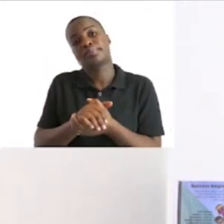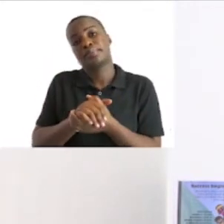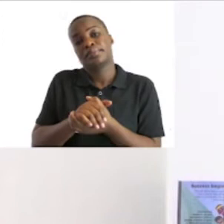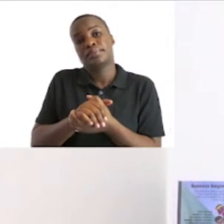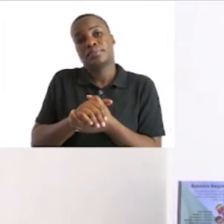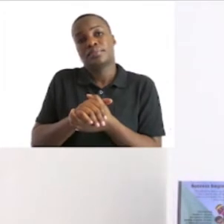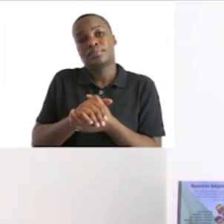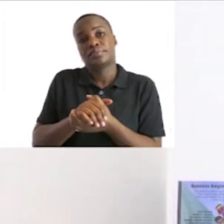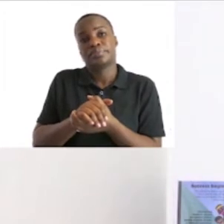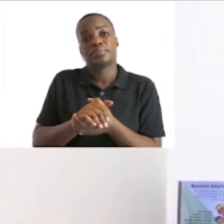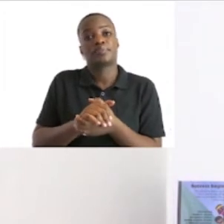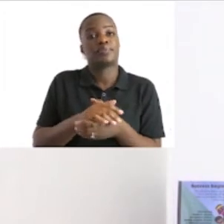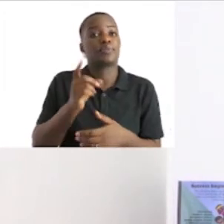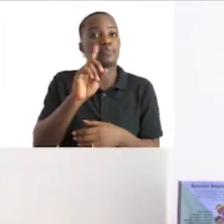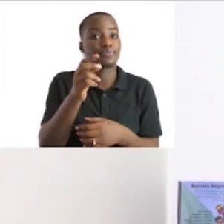what do we see here?